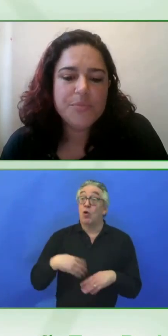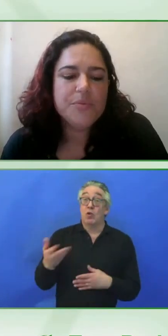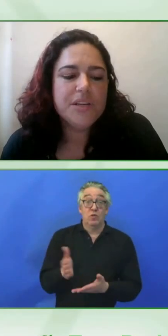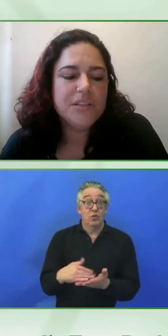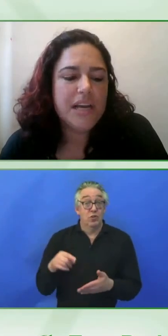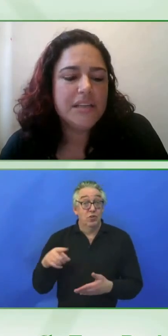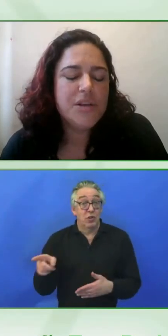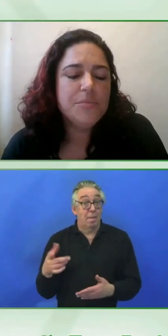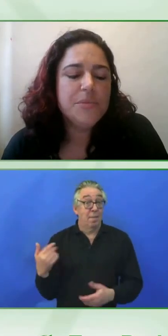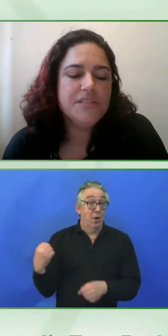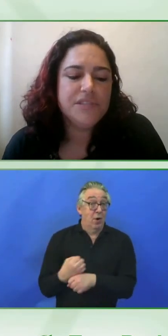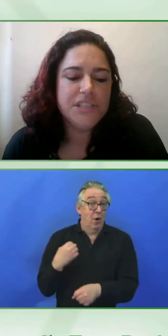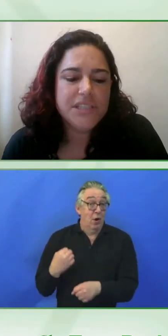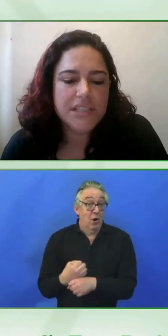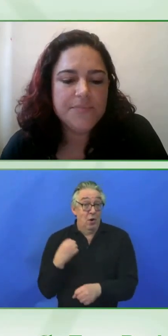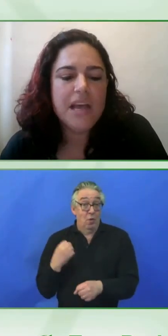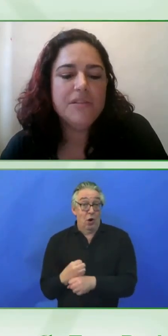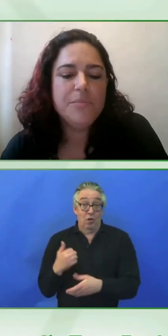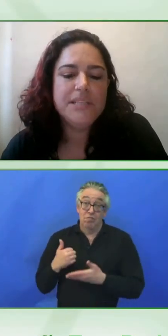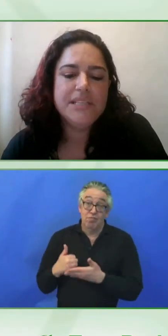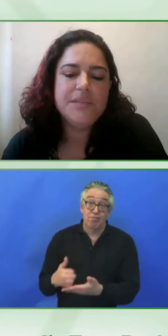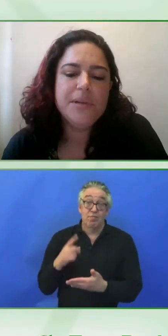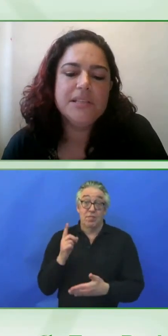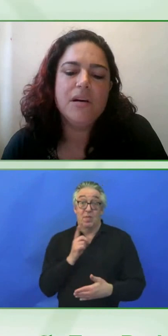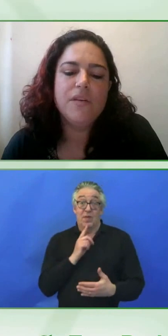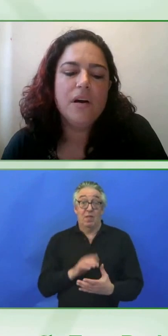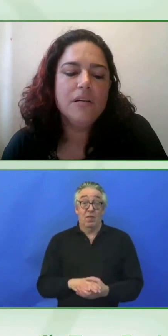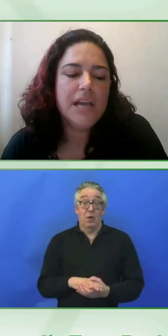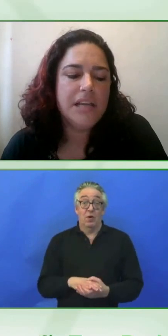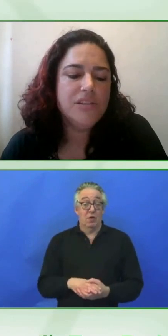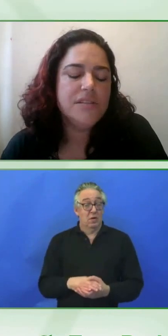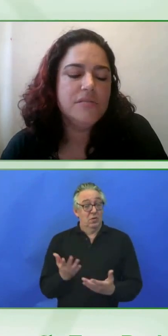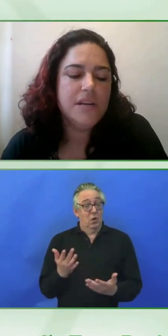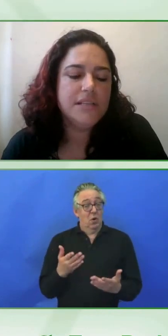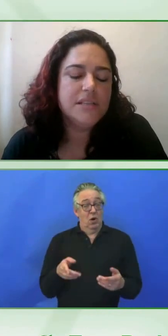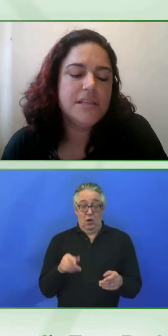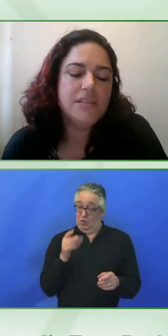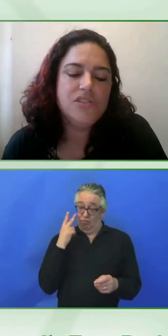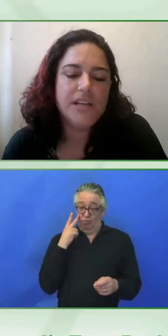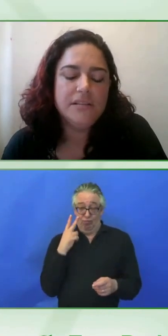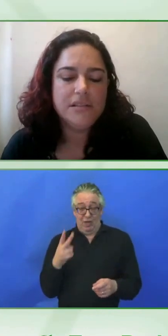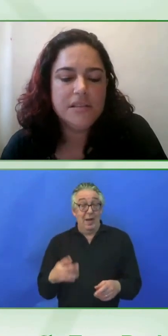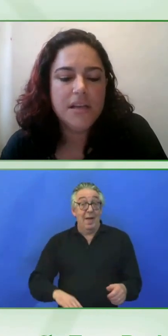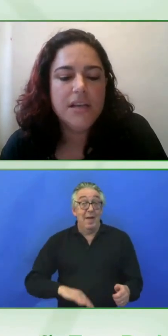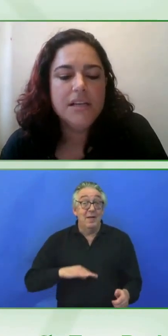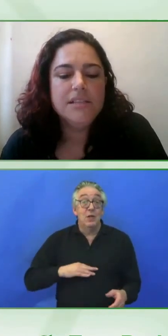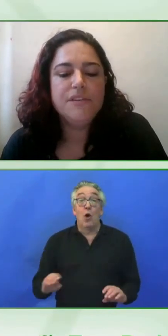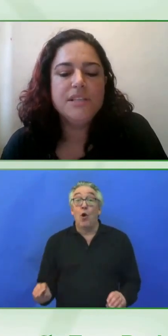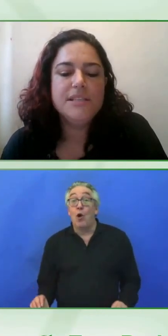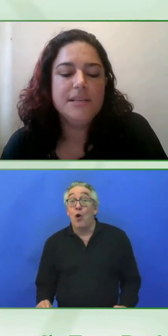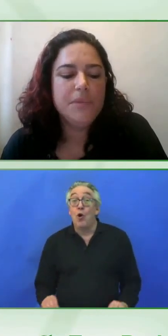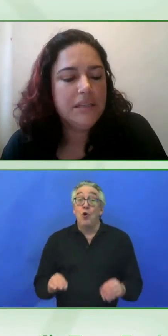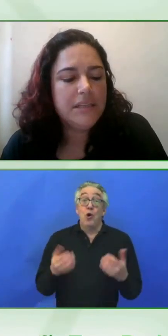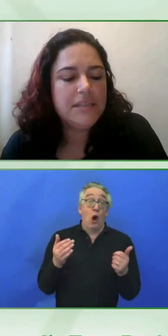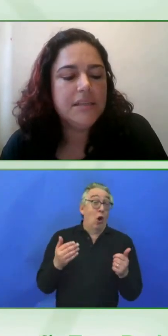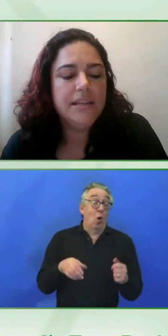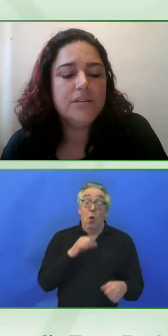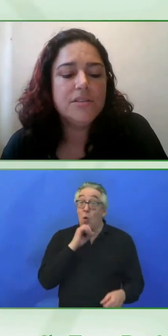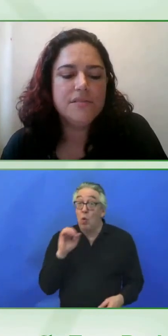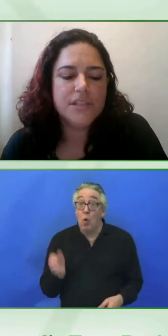group recognizes human diversity, having participants of all ages, races, and genders, different